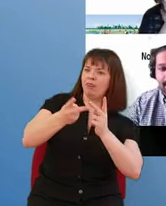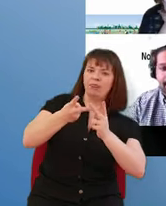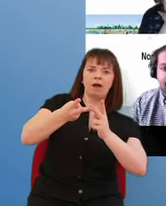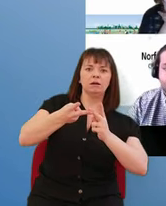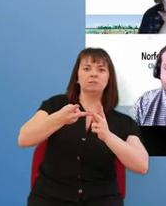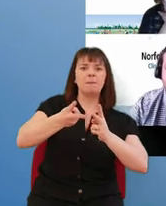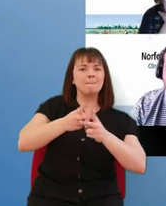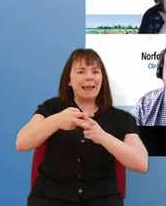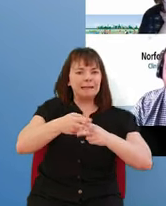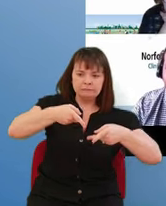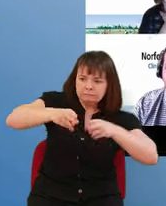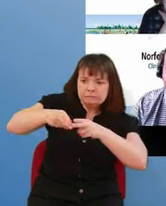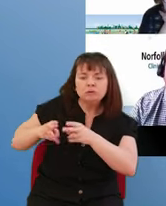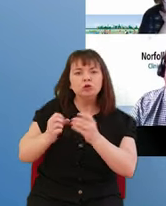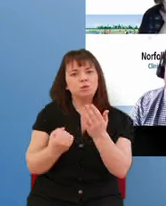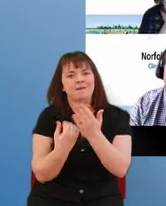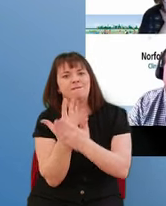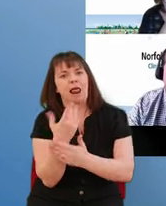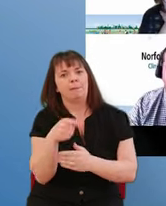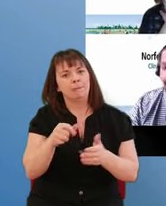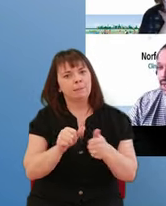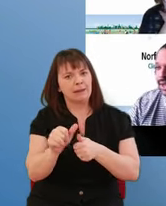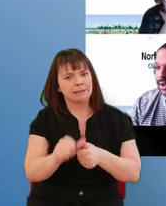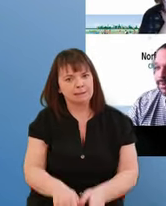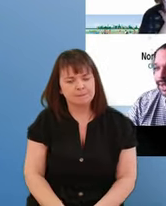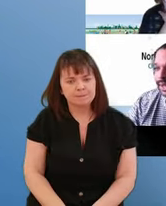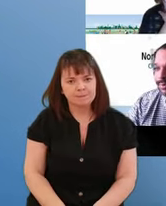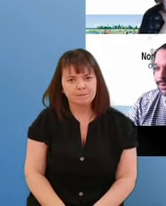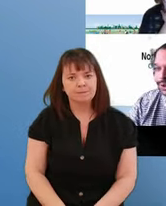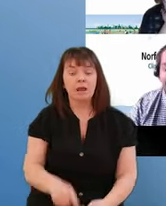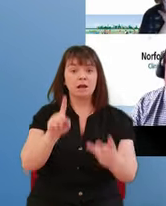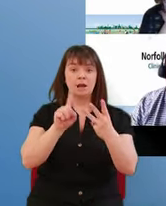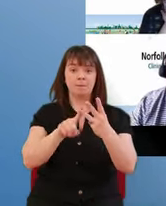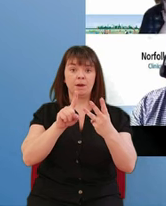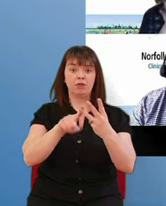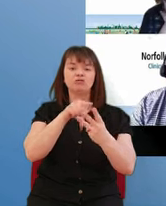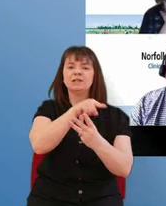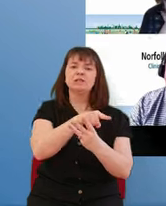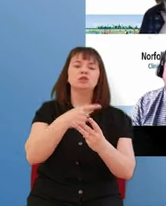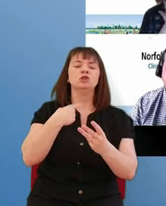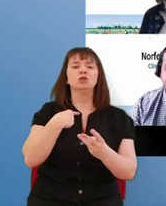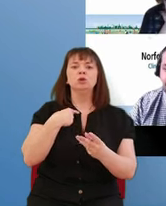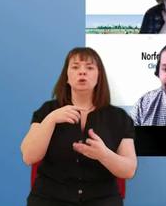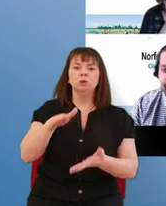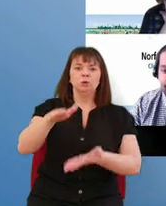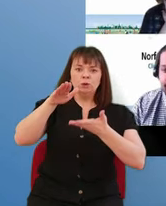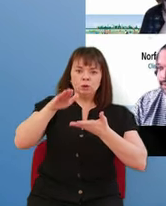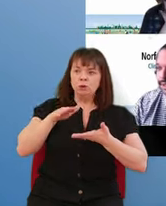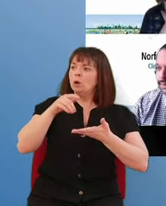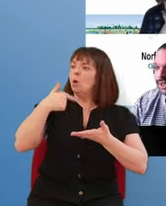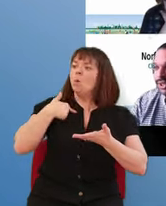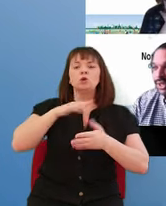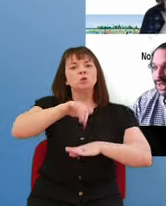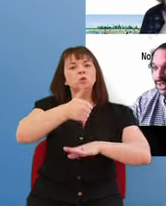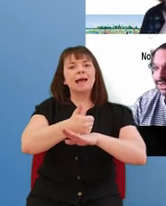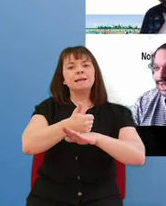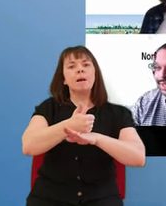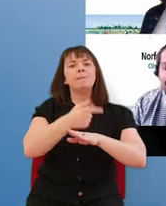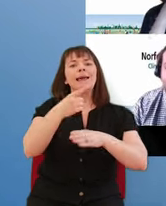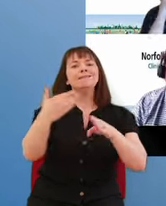that already, but it's more to engage with our wider partners in translate some of the learning that's going on in London,